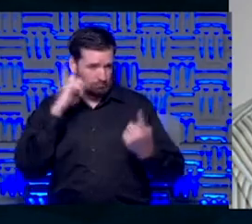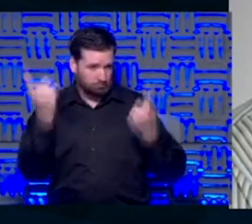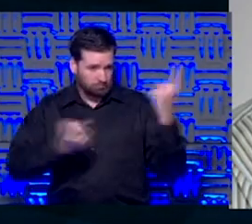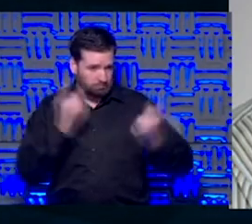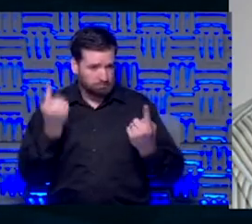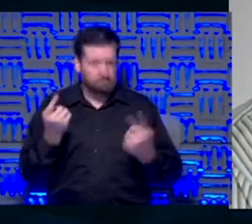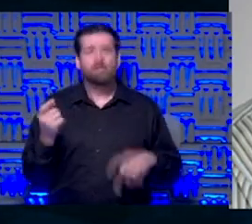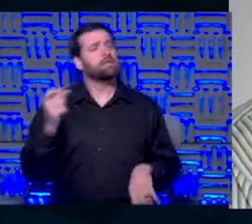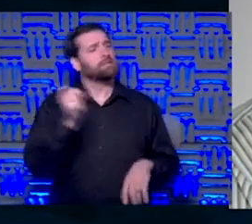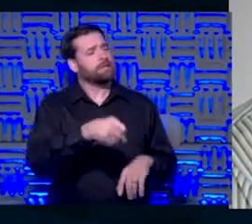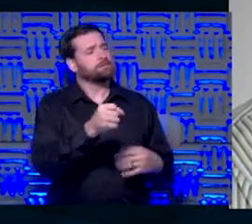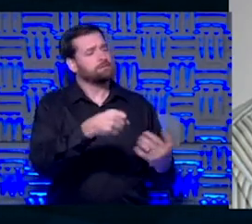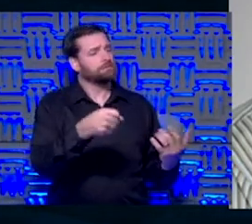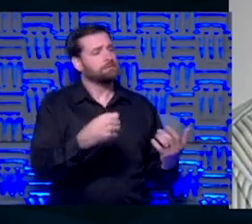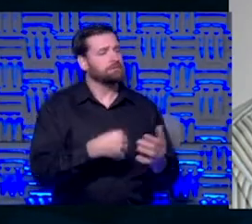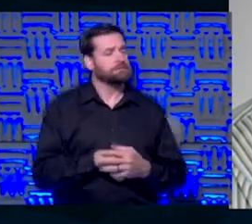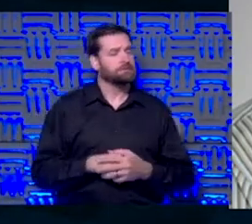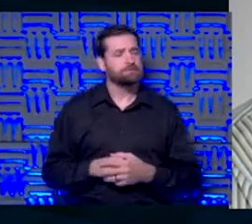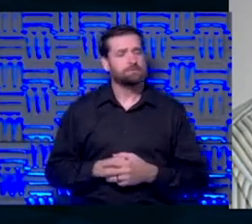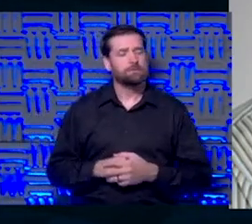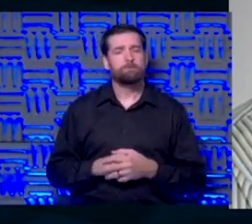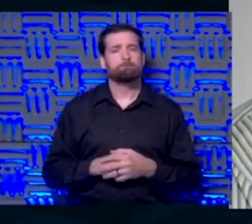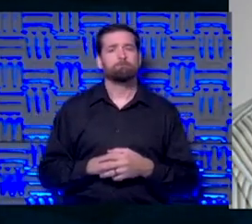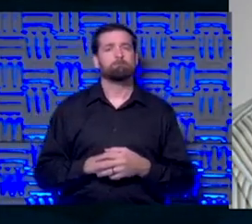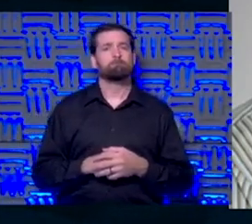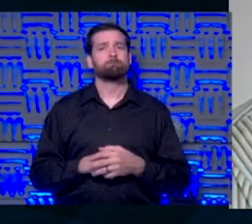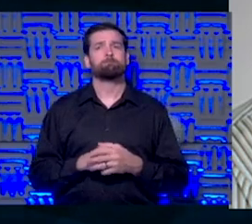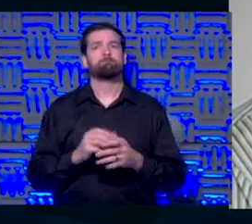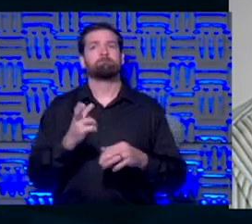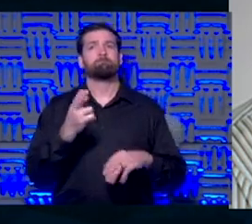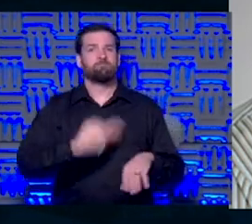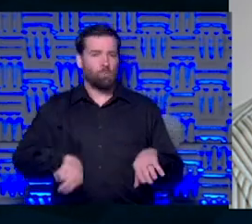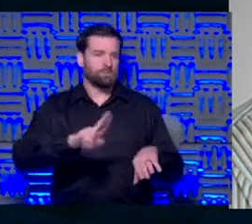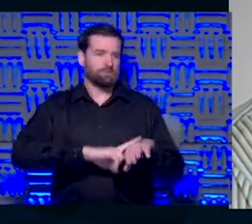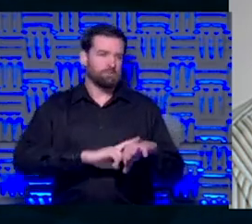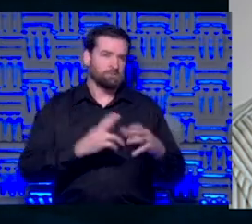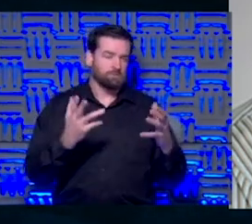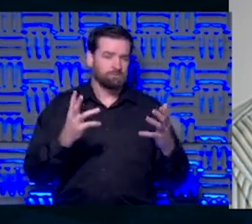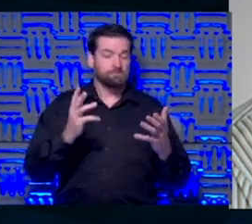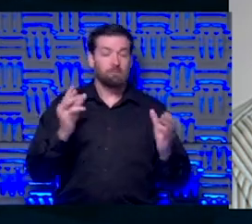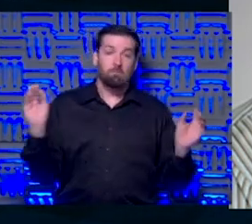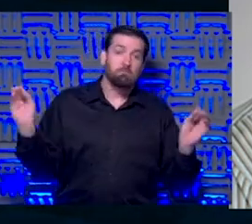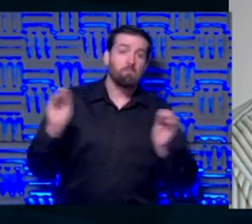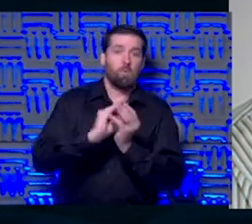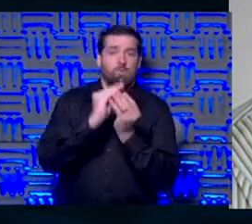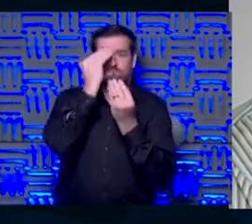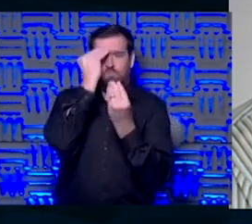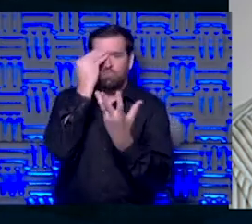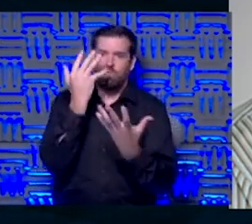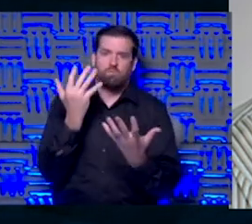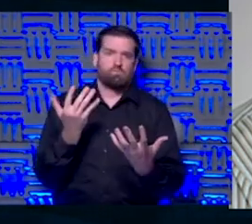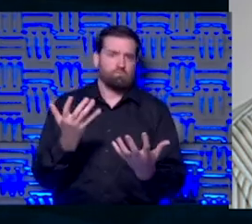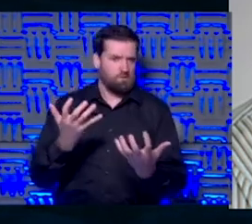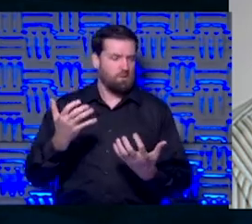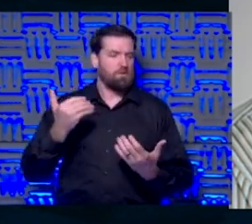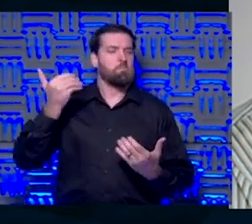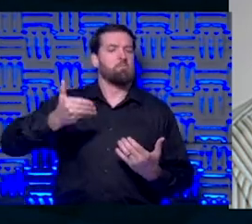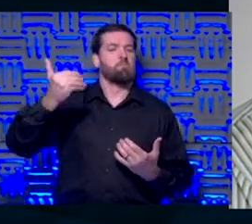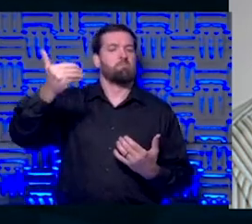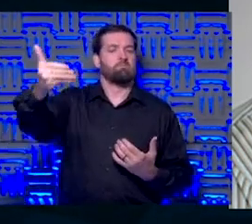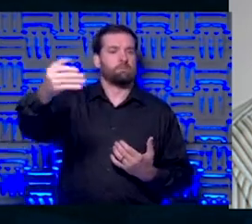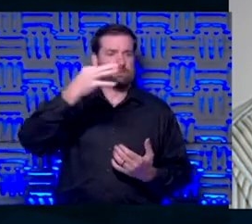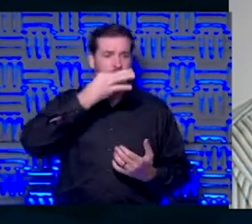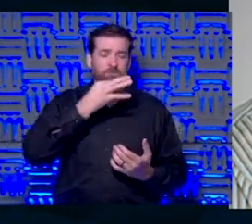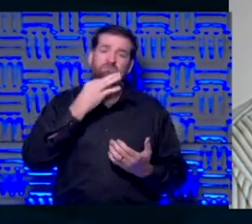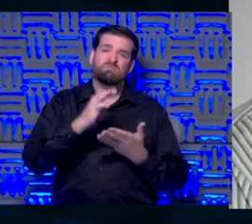I think it has. I think we're hopeful to get even more data on that issue in the coming days, because it would